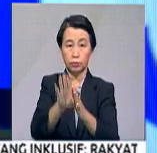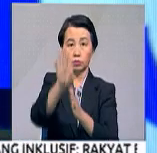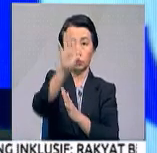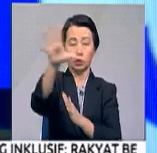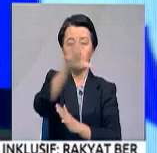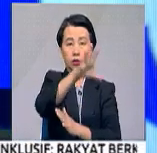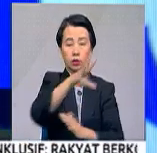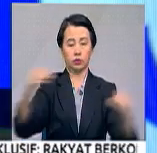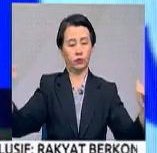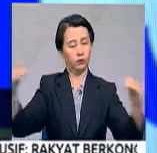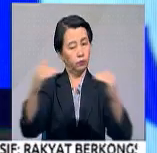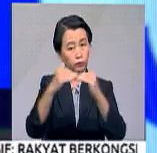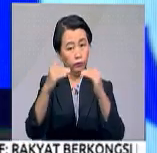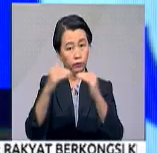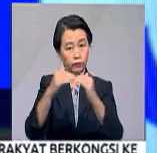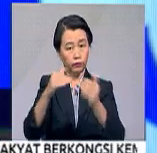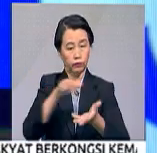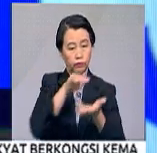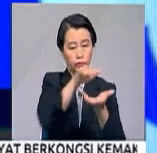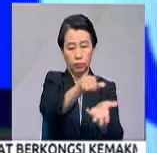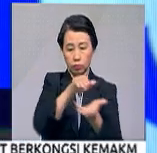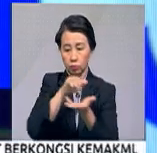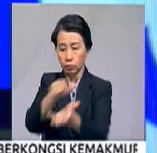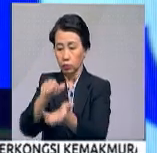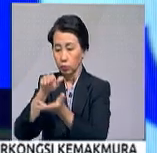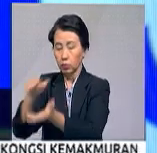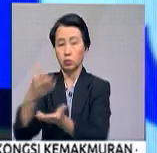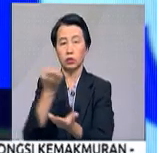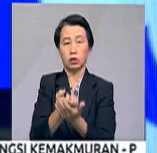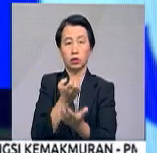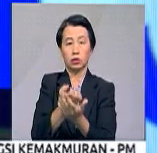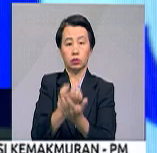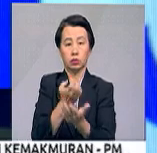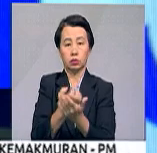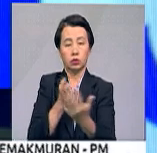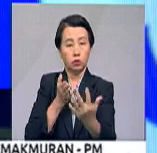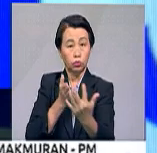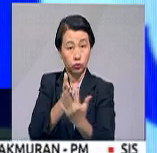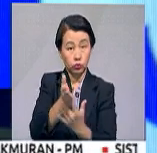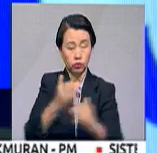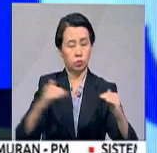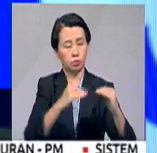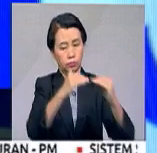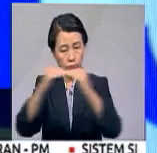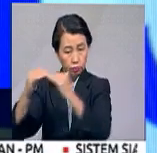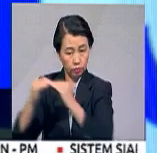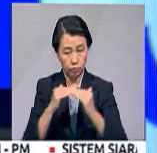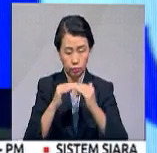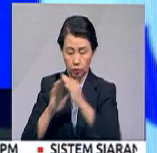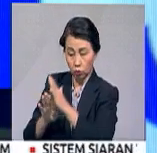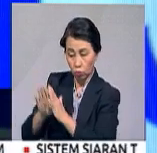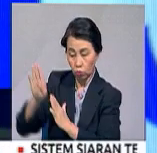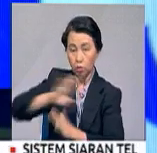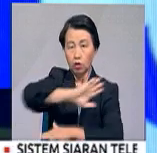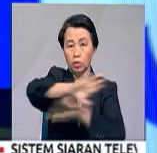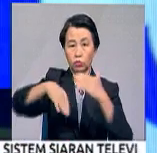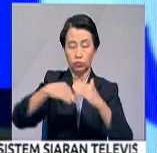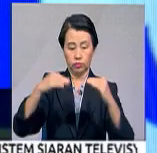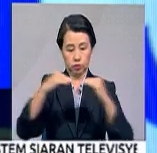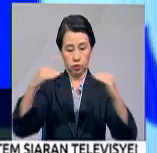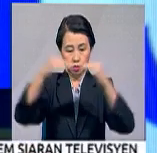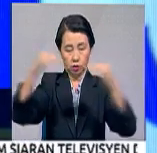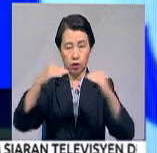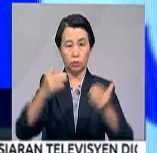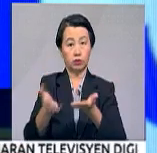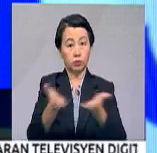and a fair distribution of economic wealth through equitable growth at all levels of